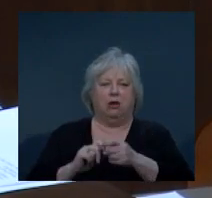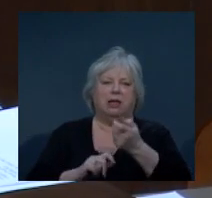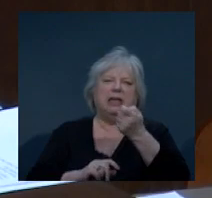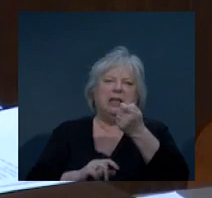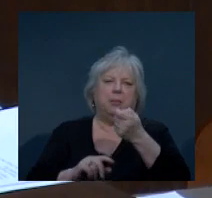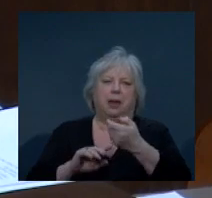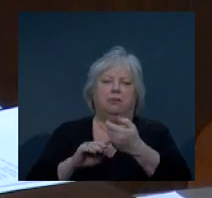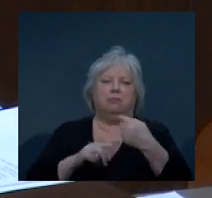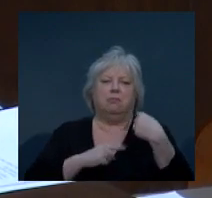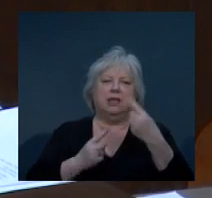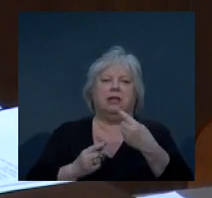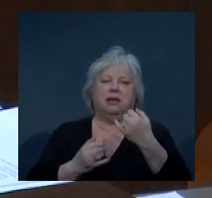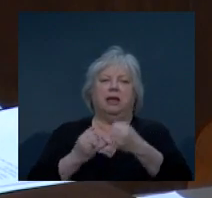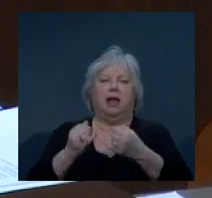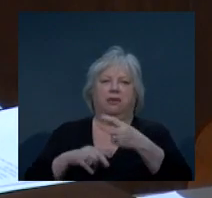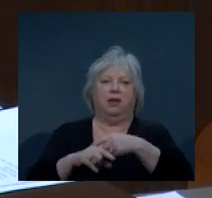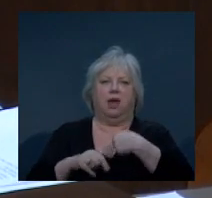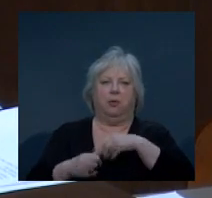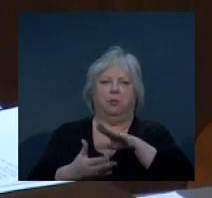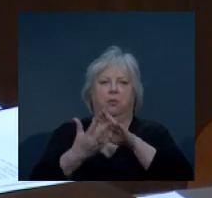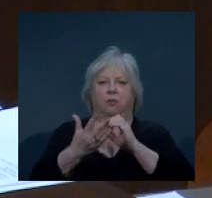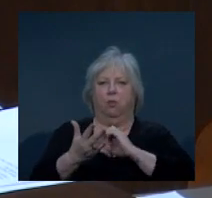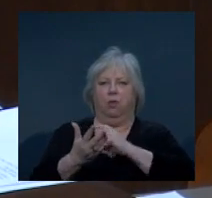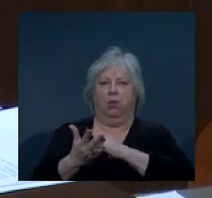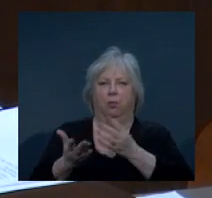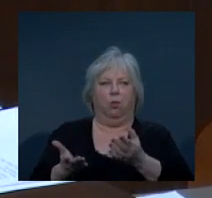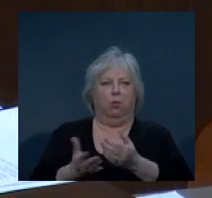little bit since last time it was before the board.